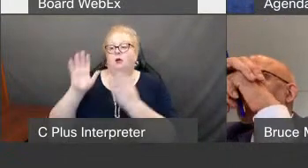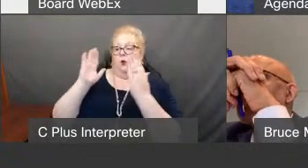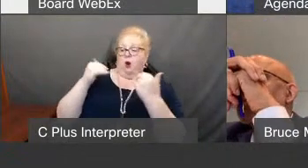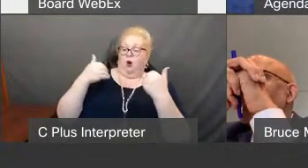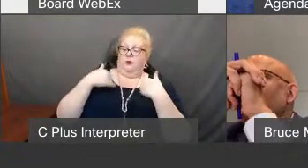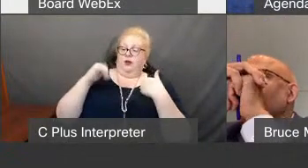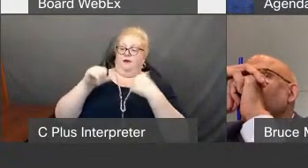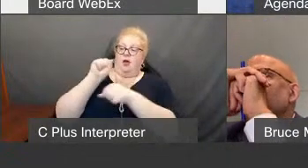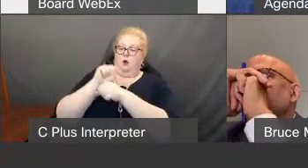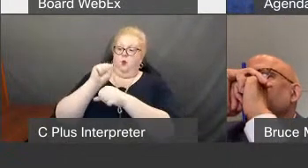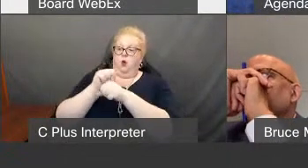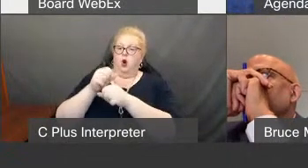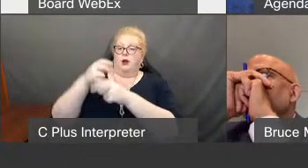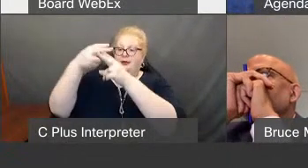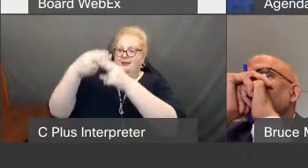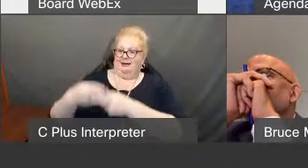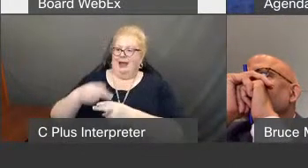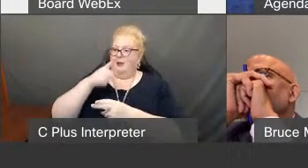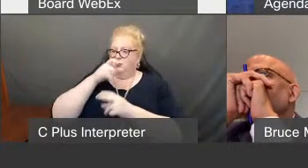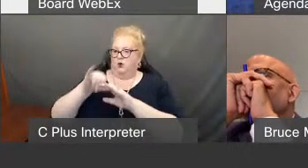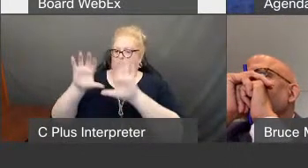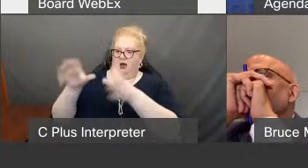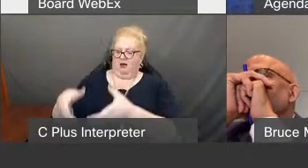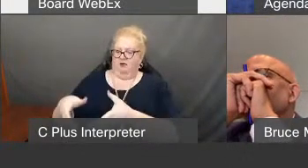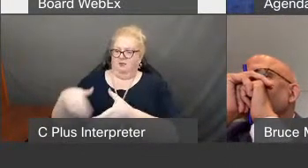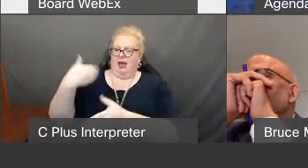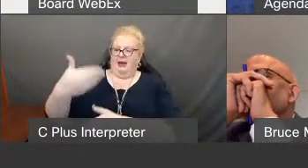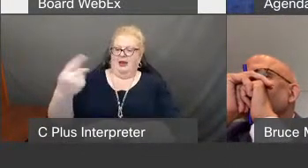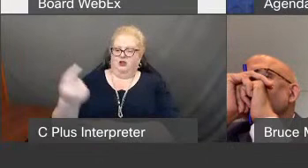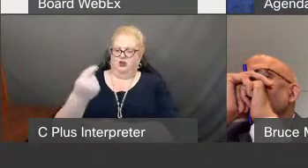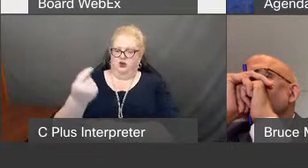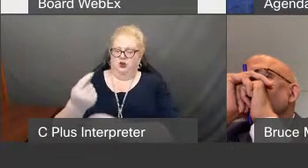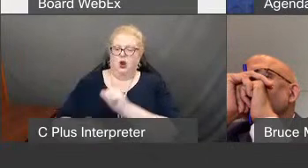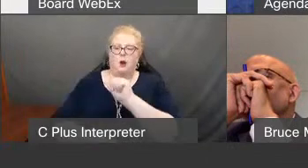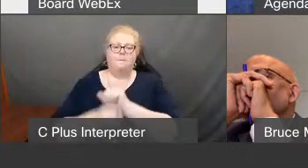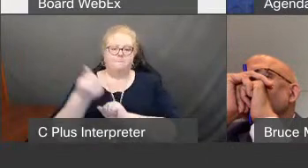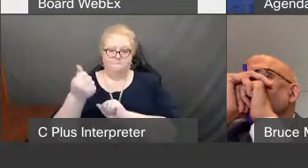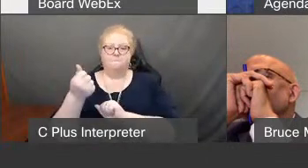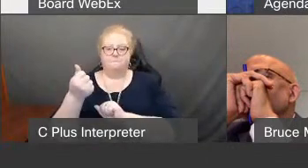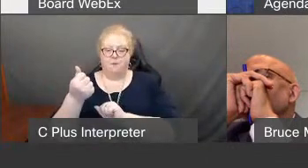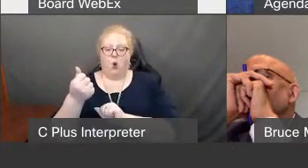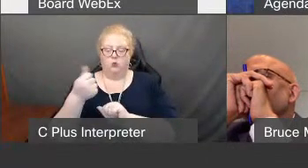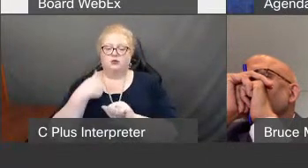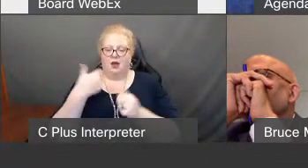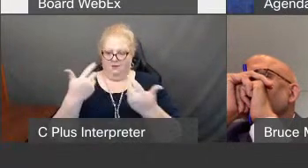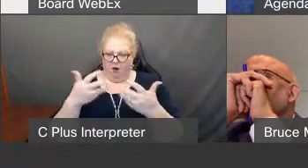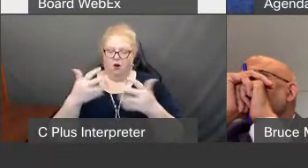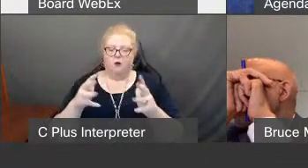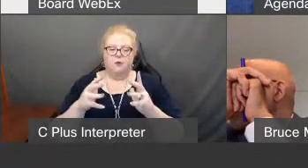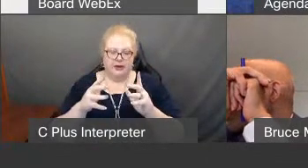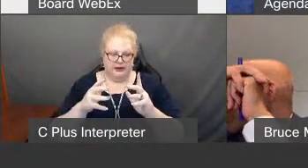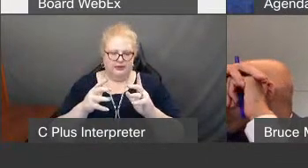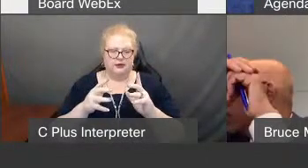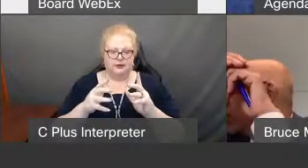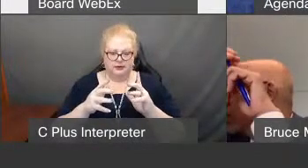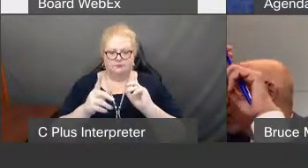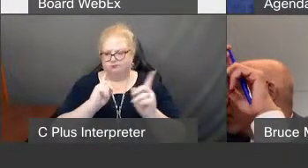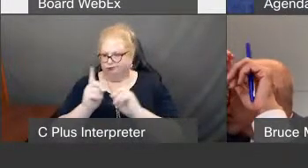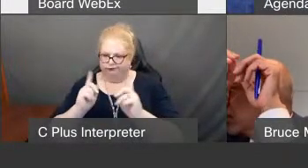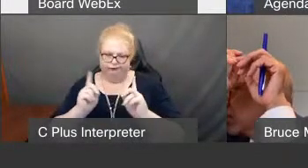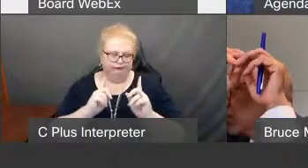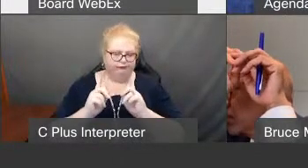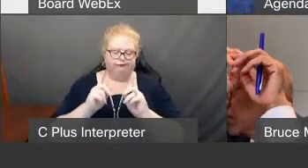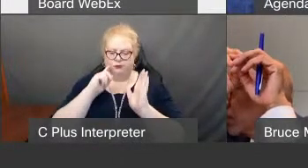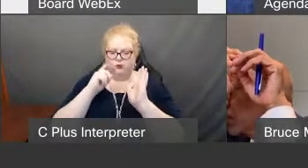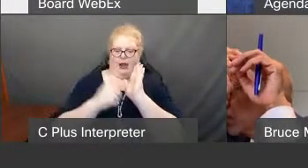Tuesday. I think I now have a majority of the consulted with members of the work of the those identified